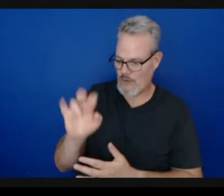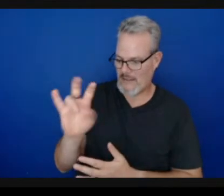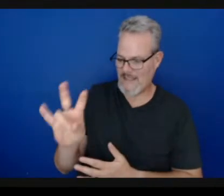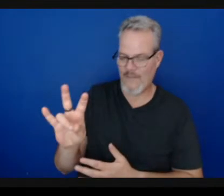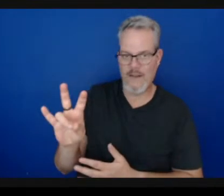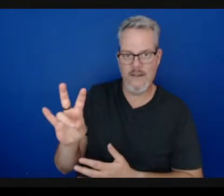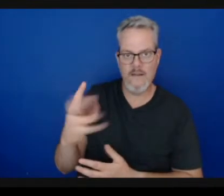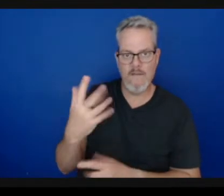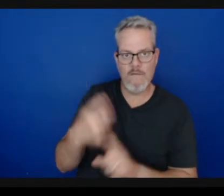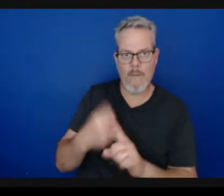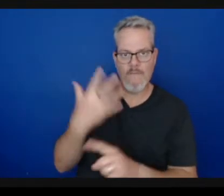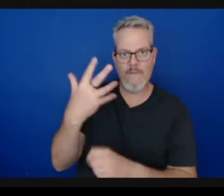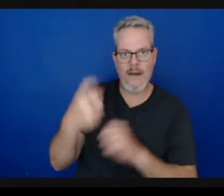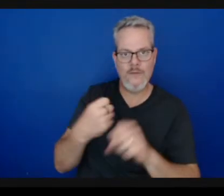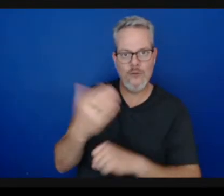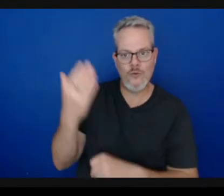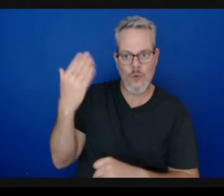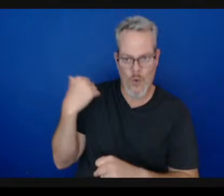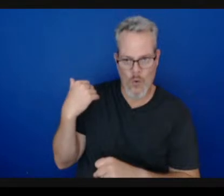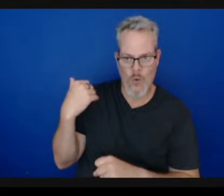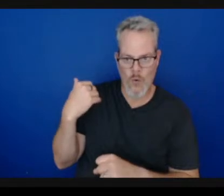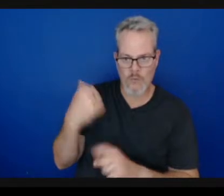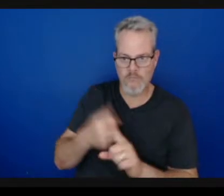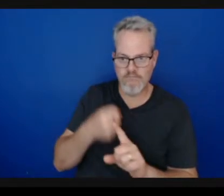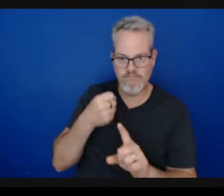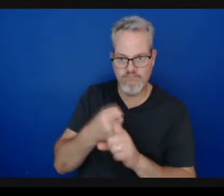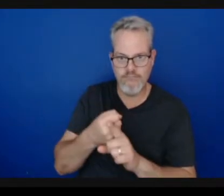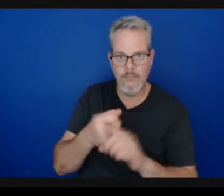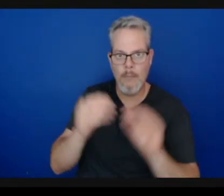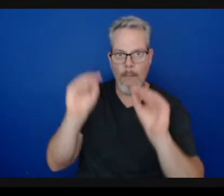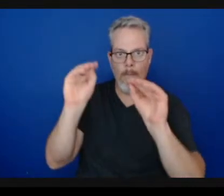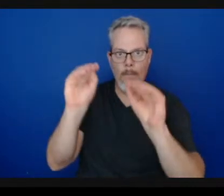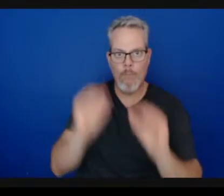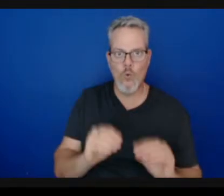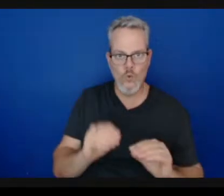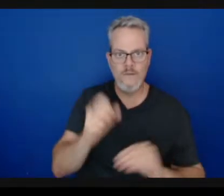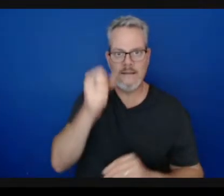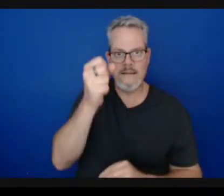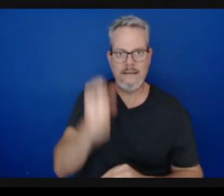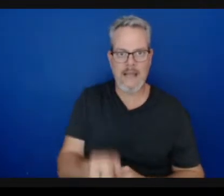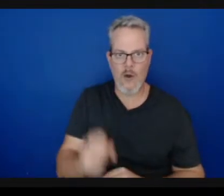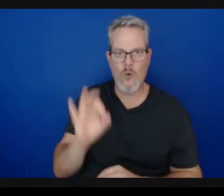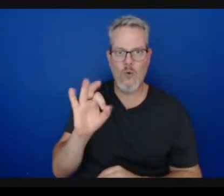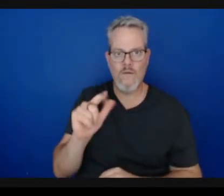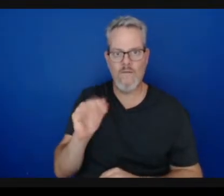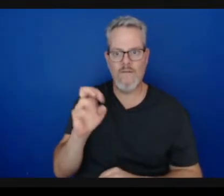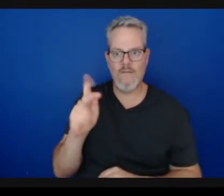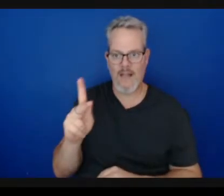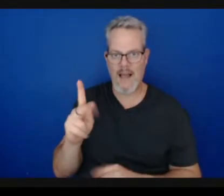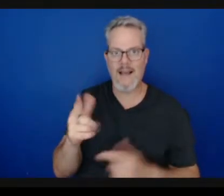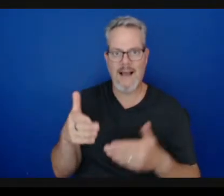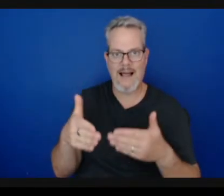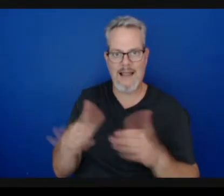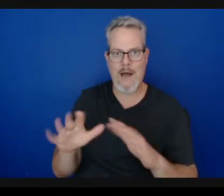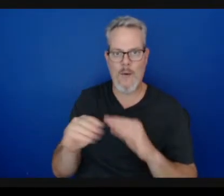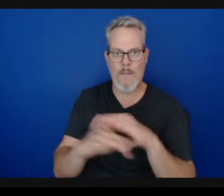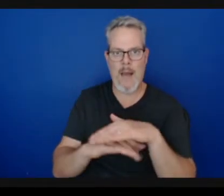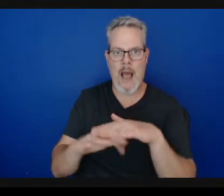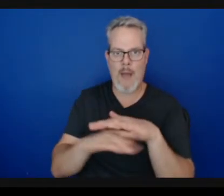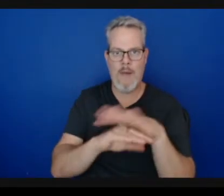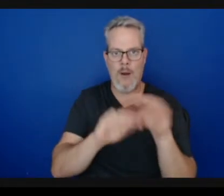2018. And what it did in 2018 is it actually moved the south flank to open a rift zone pathway and allow magma to then move into the lower east rift